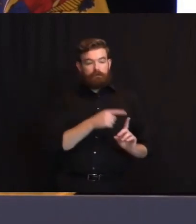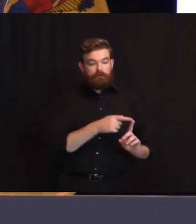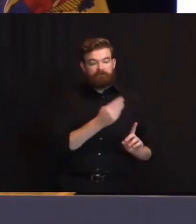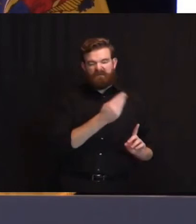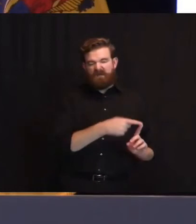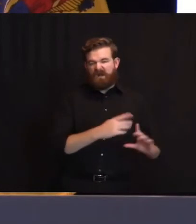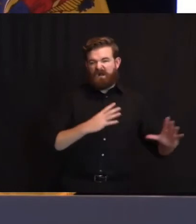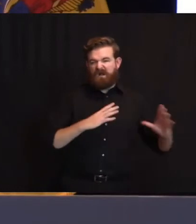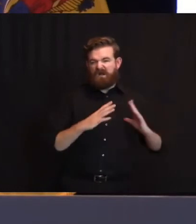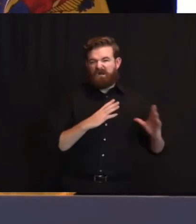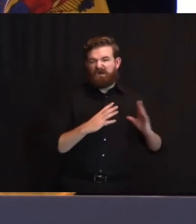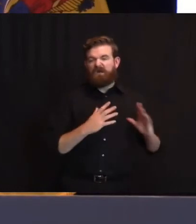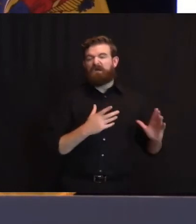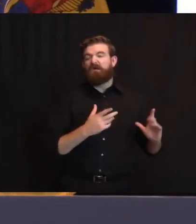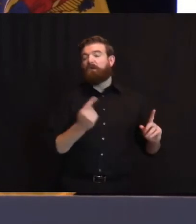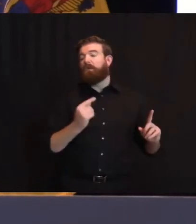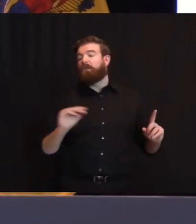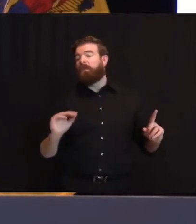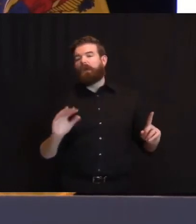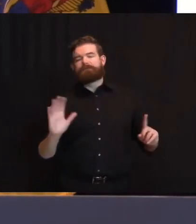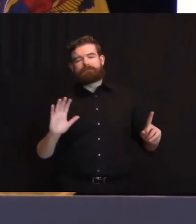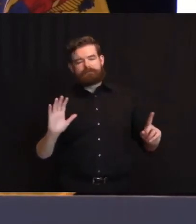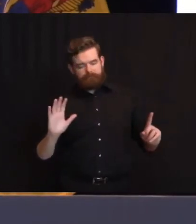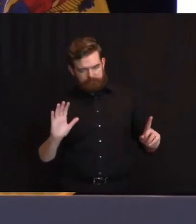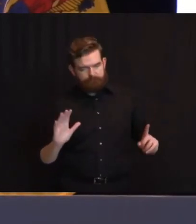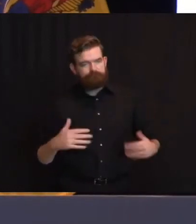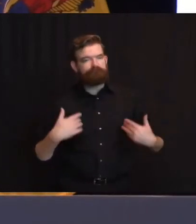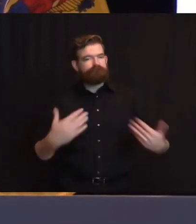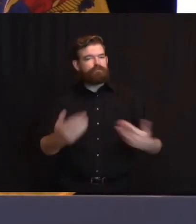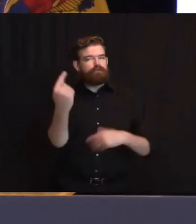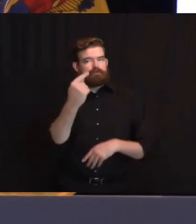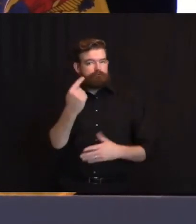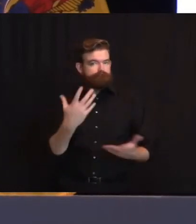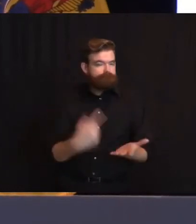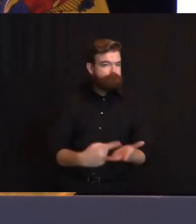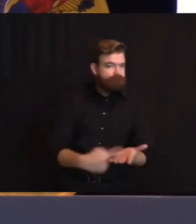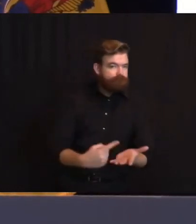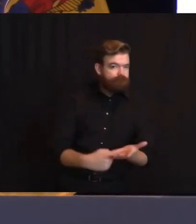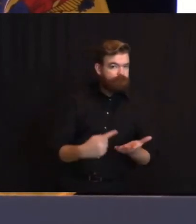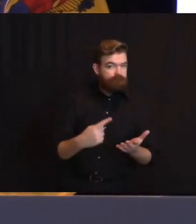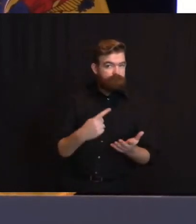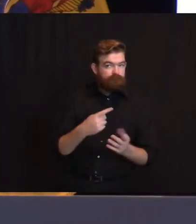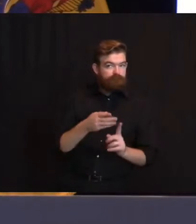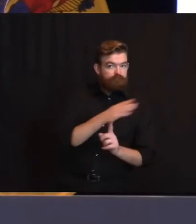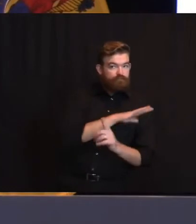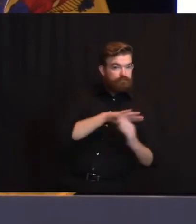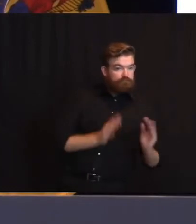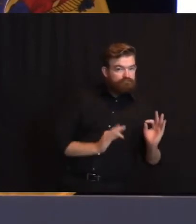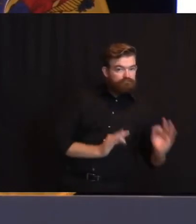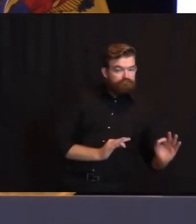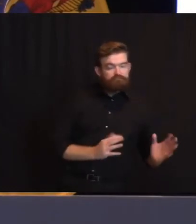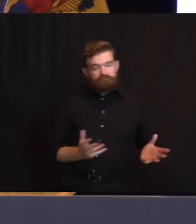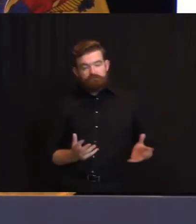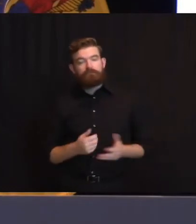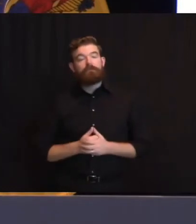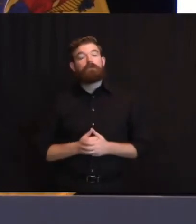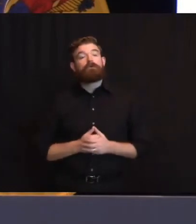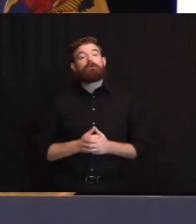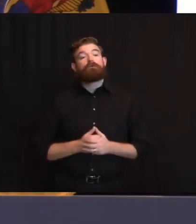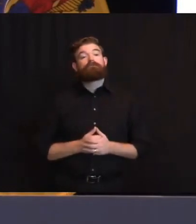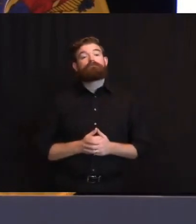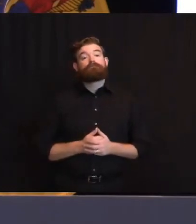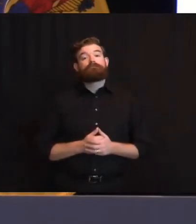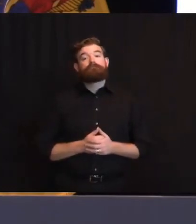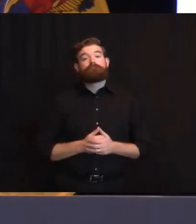with that, Charlie, good afternoon. Good afternoon, Governor. Happy Labor Day, and congratulations Likewise. on 6 months since your successful surgery. Thank you,